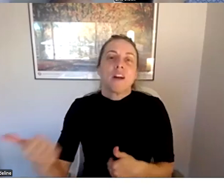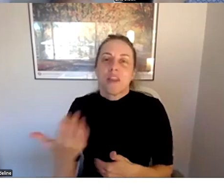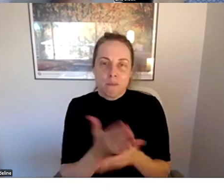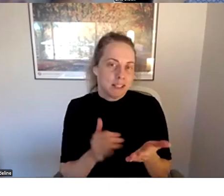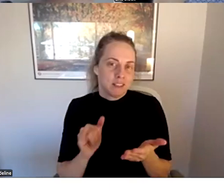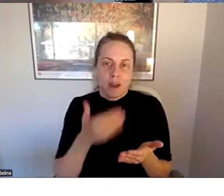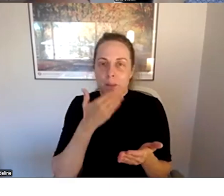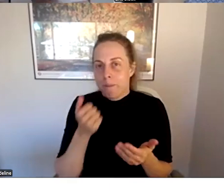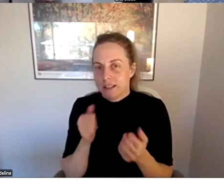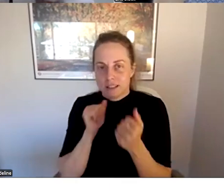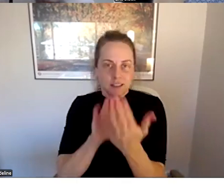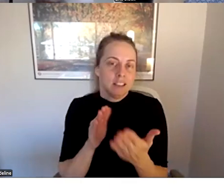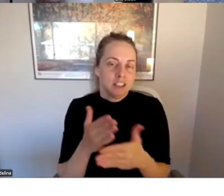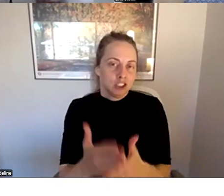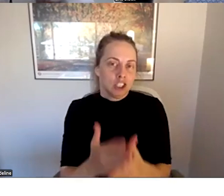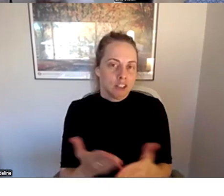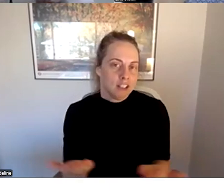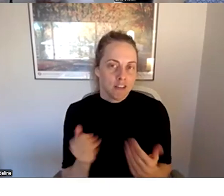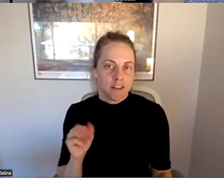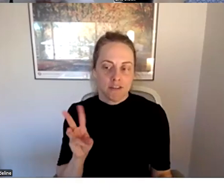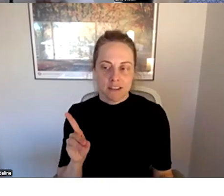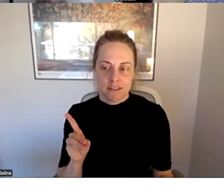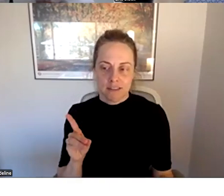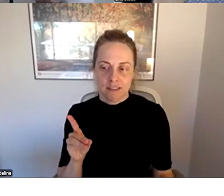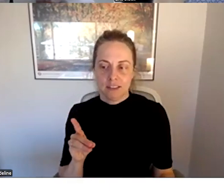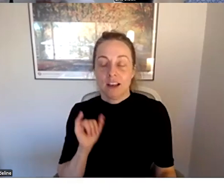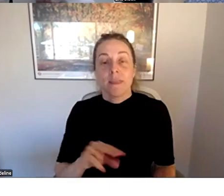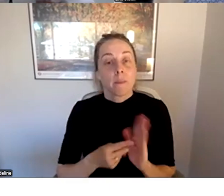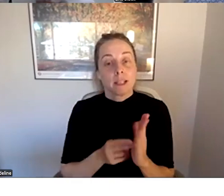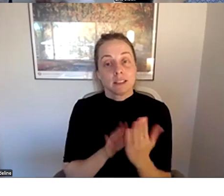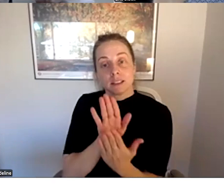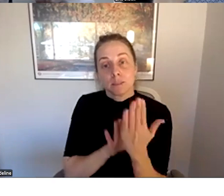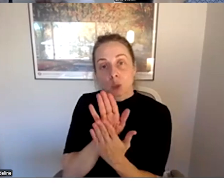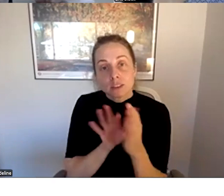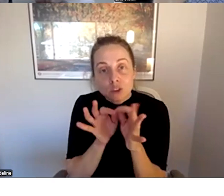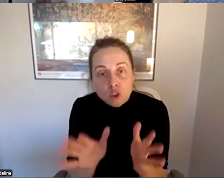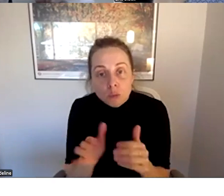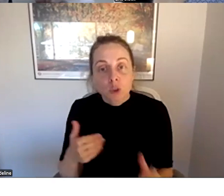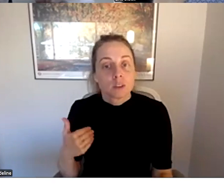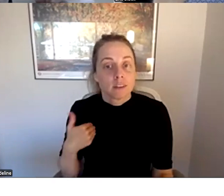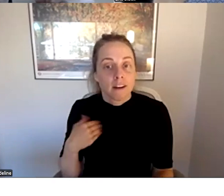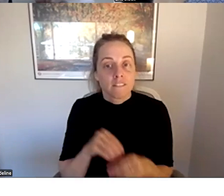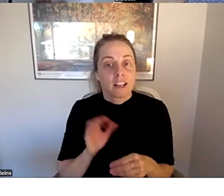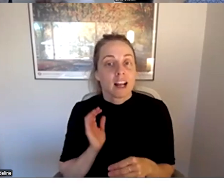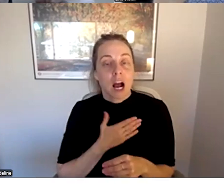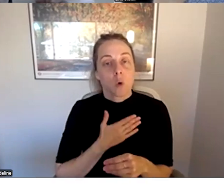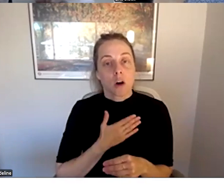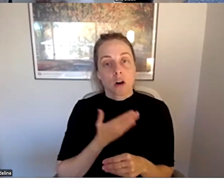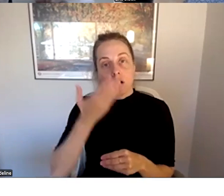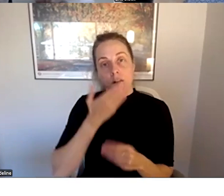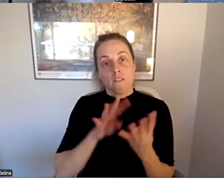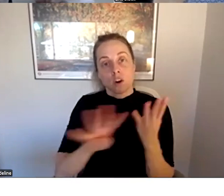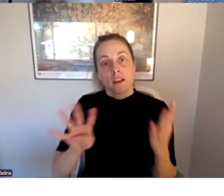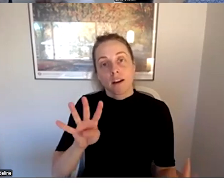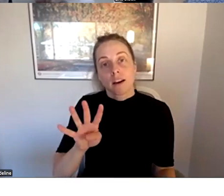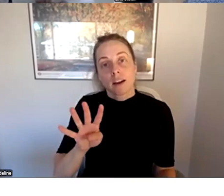that we've learned here at Andersen, and whether that's in-person interpreters that we have in our frontline leadership development